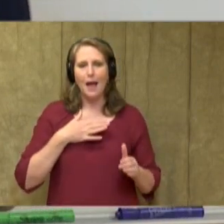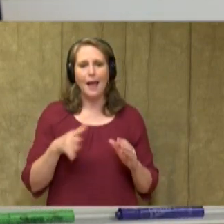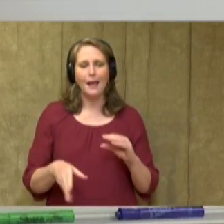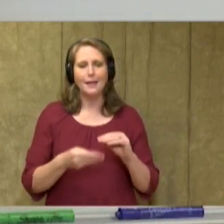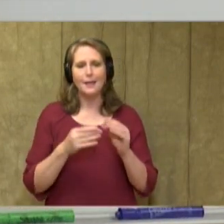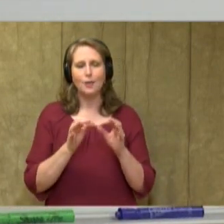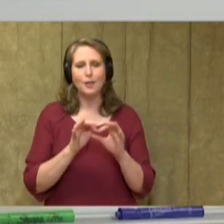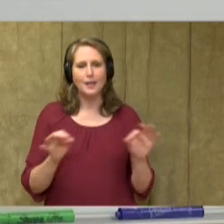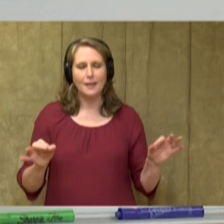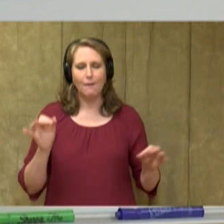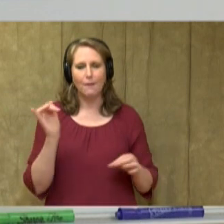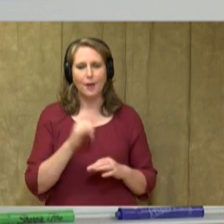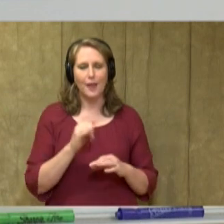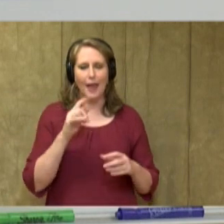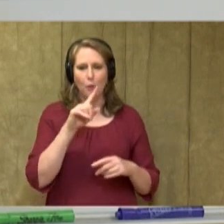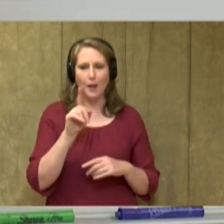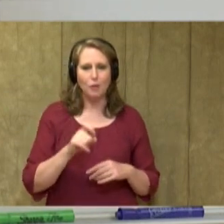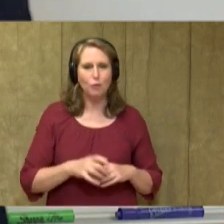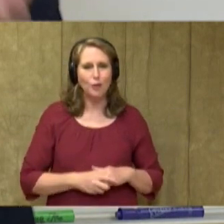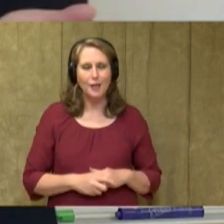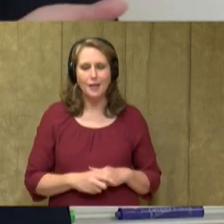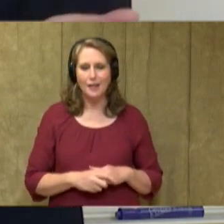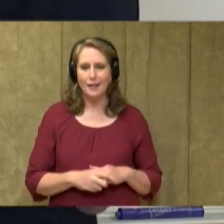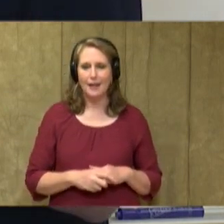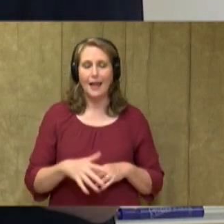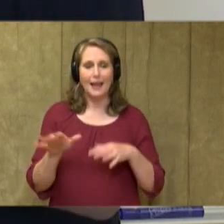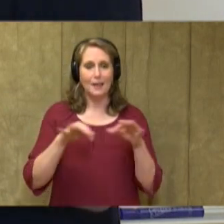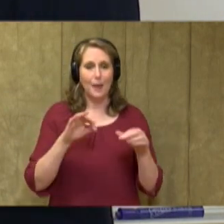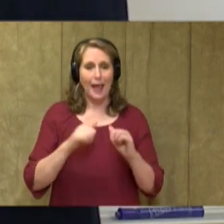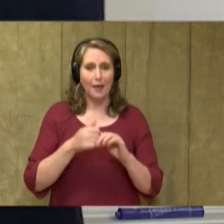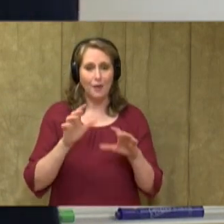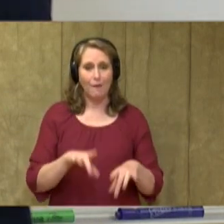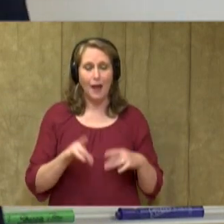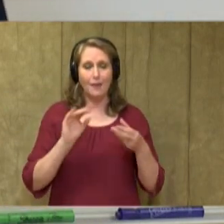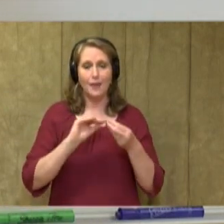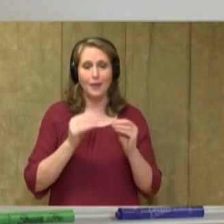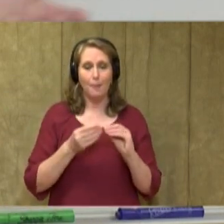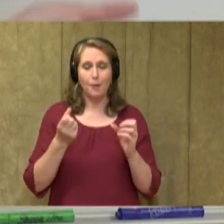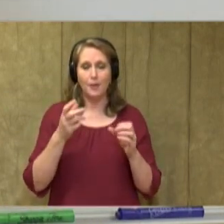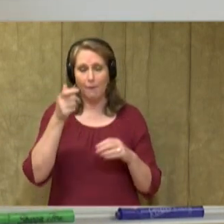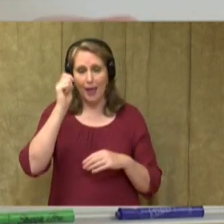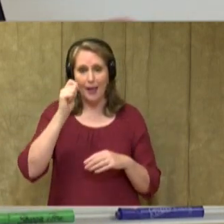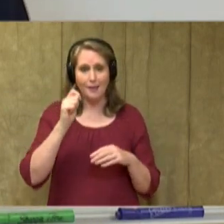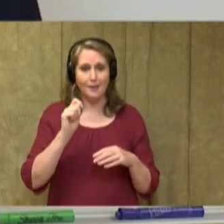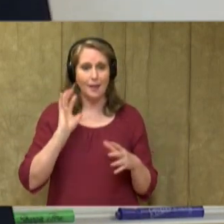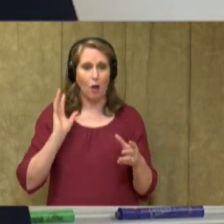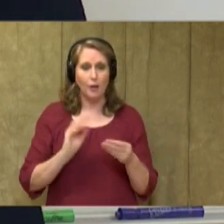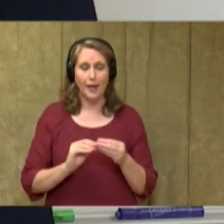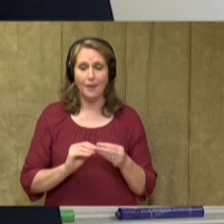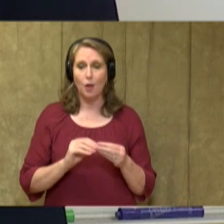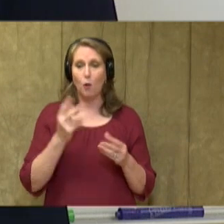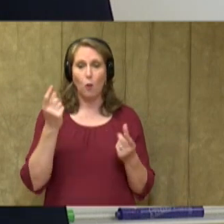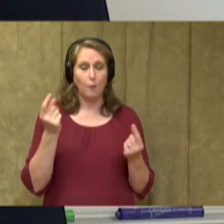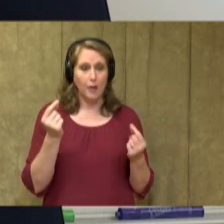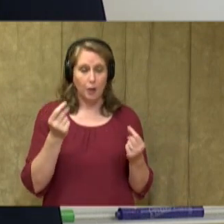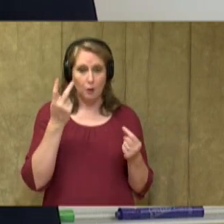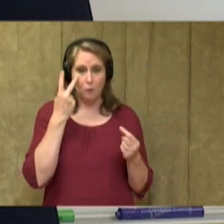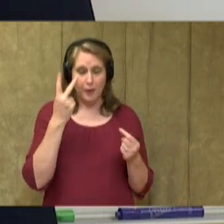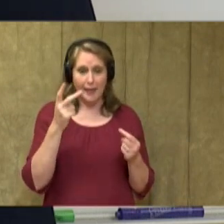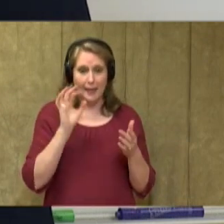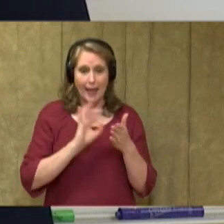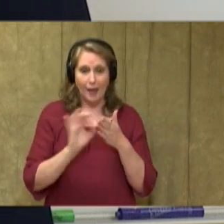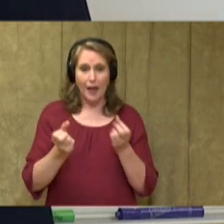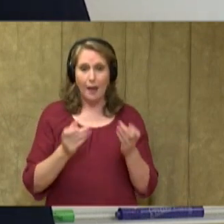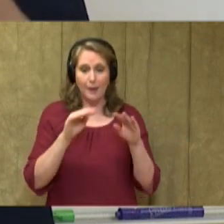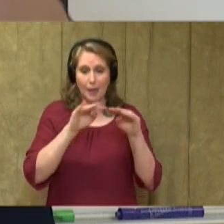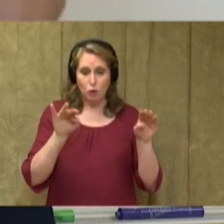addition sentence for that problem. So it says, explain how you can find the number of hats in all. Well, what did we do? We looked at how many shelves there